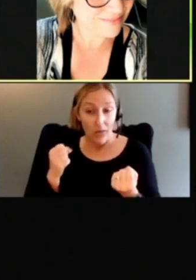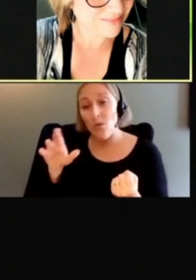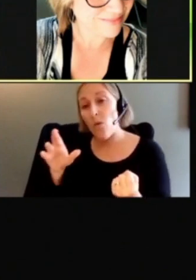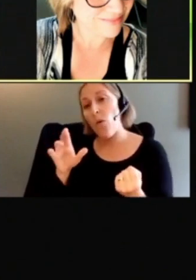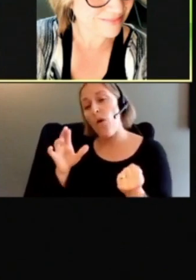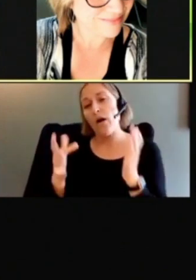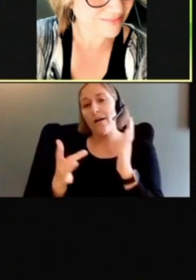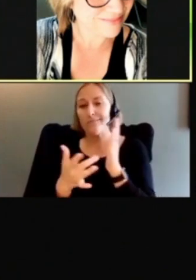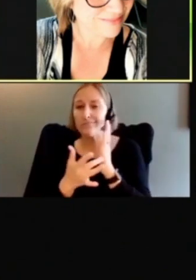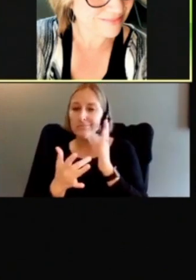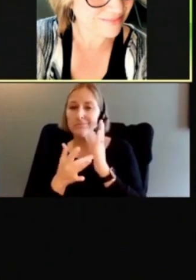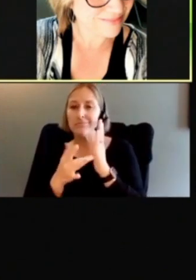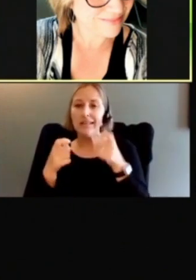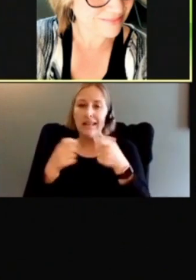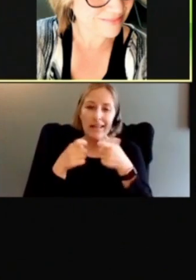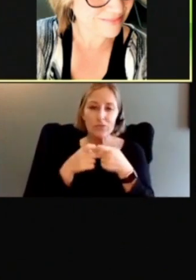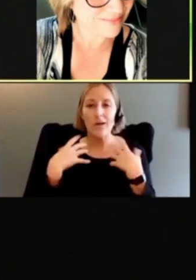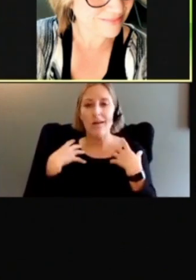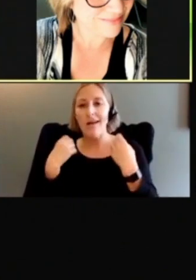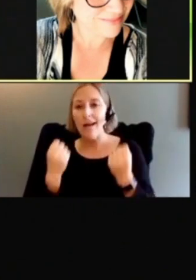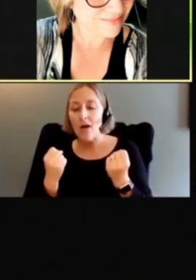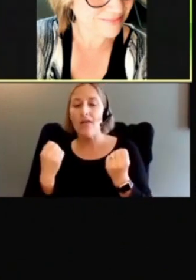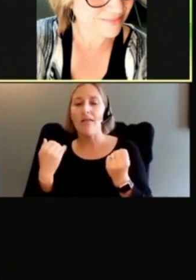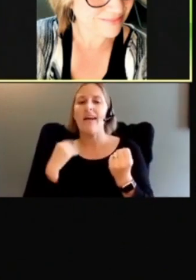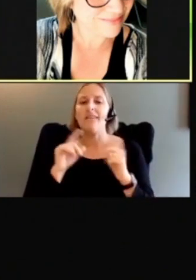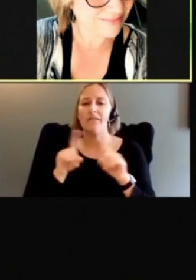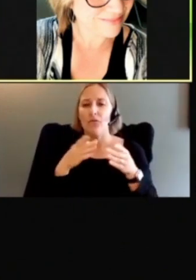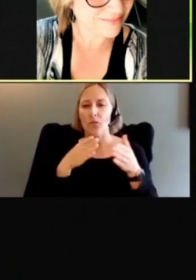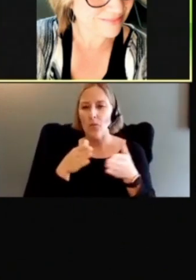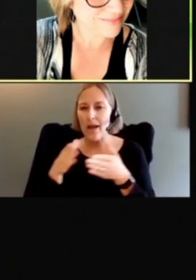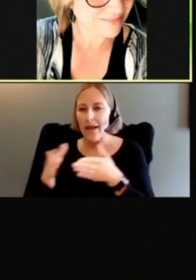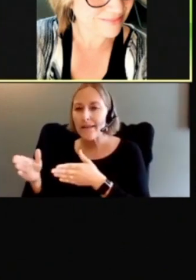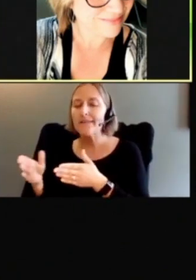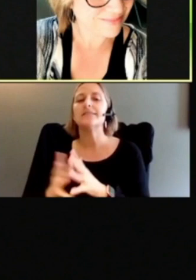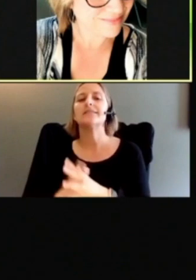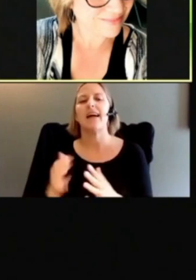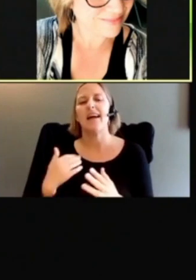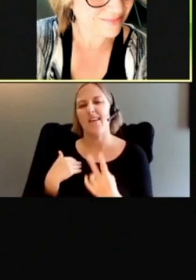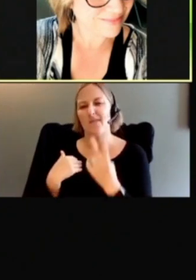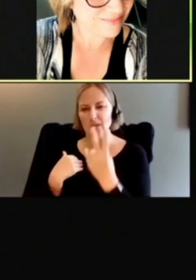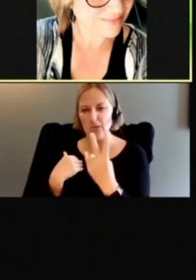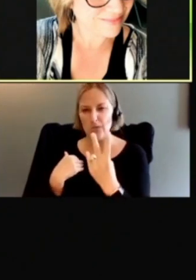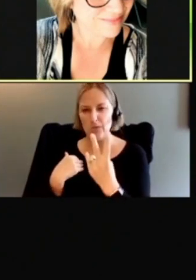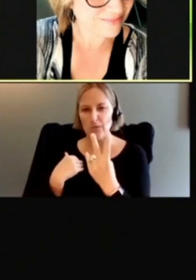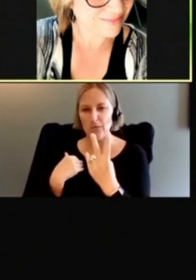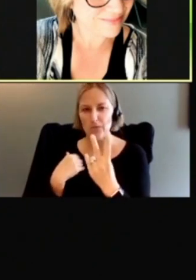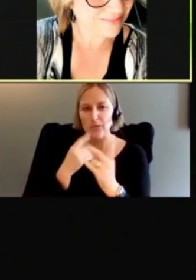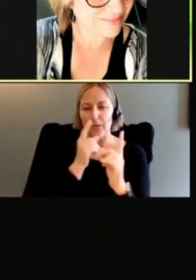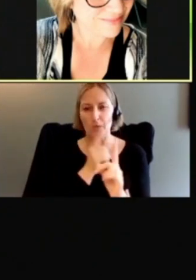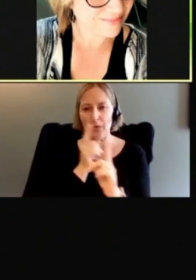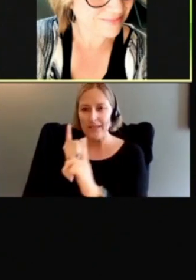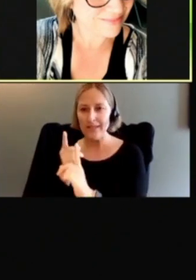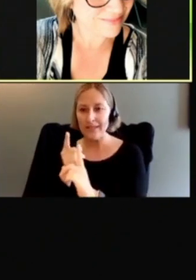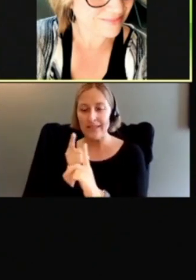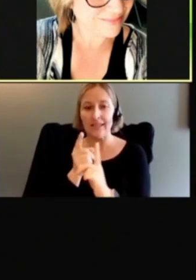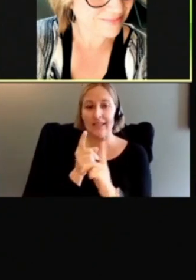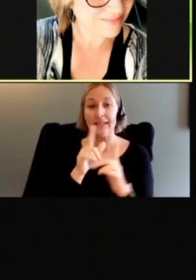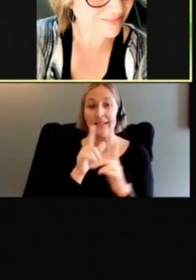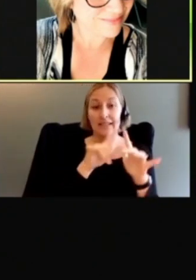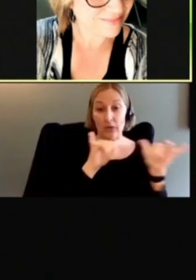but let's just whittle it down to two for our purposes today. And these two terms, synchronous